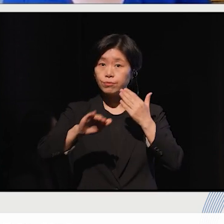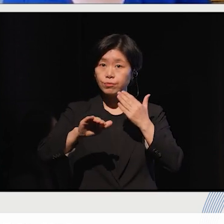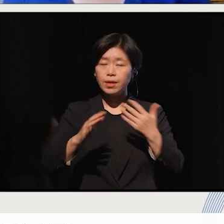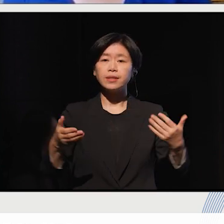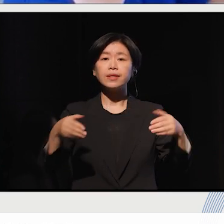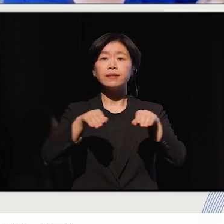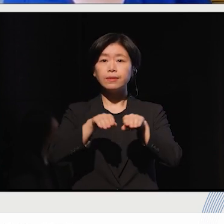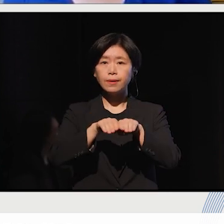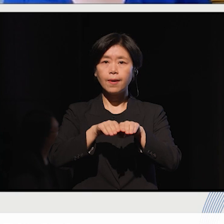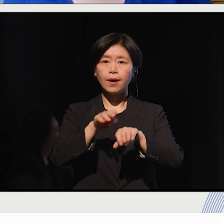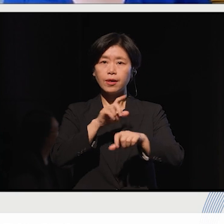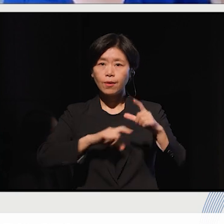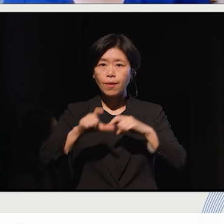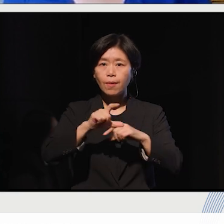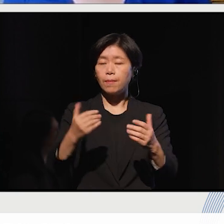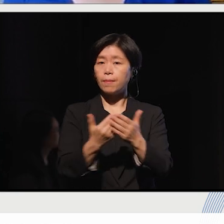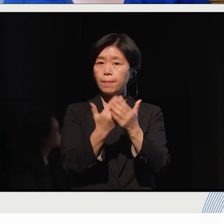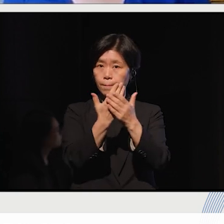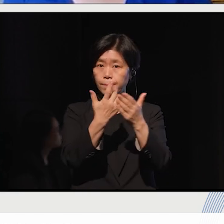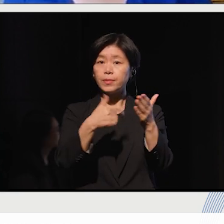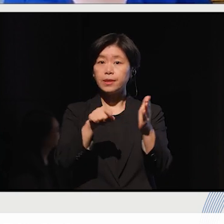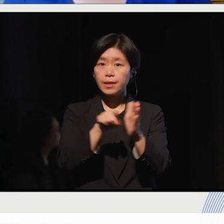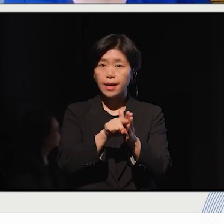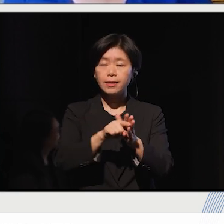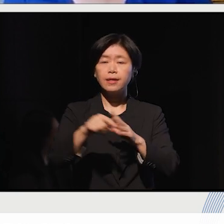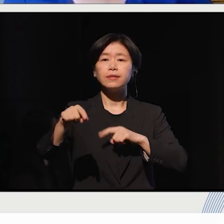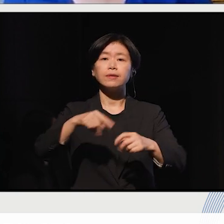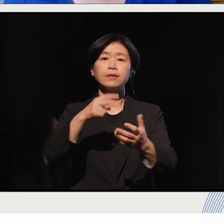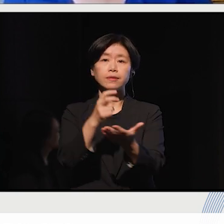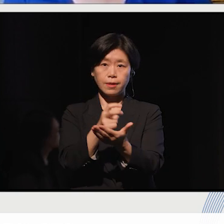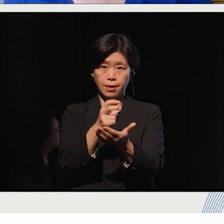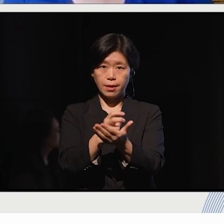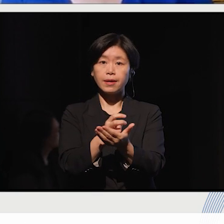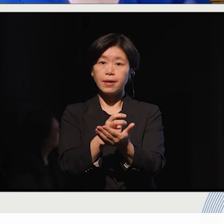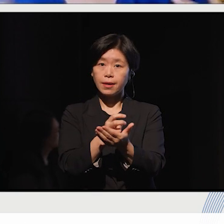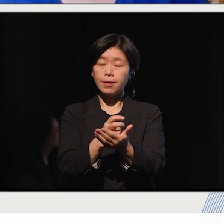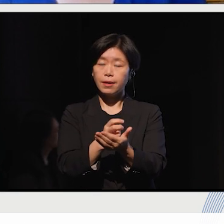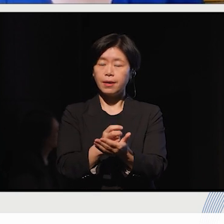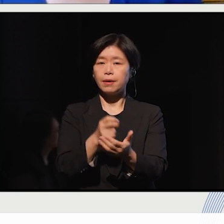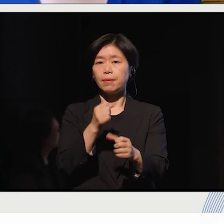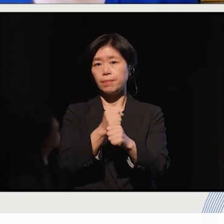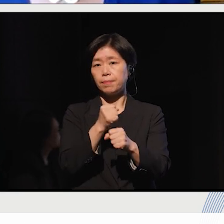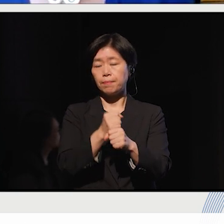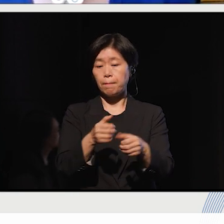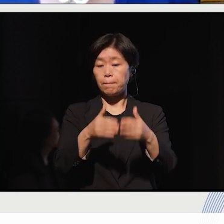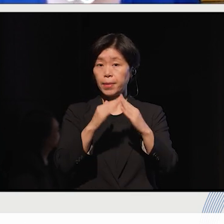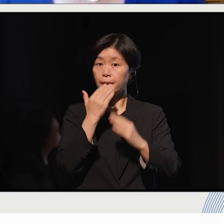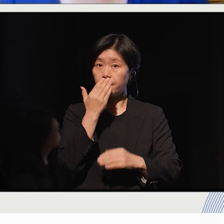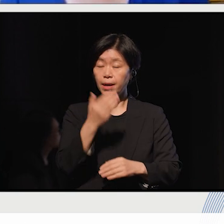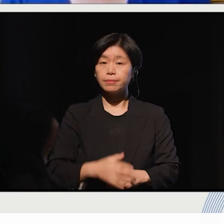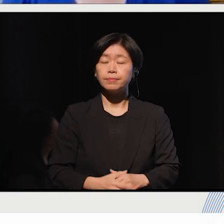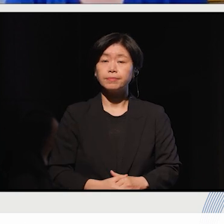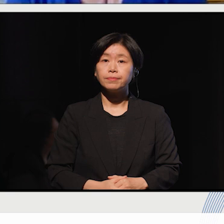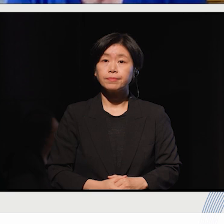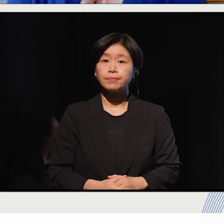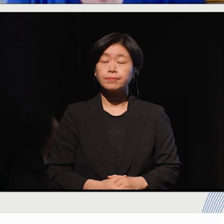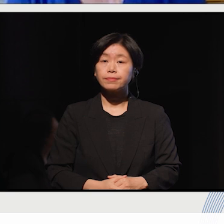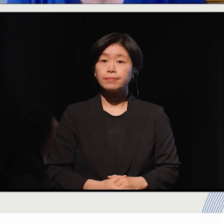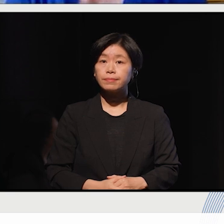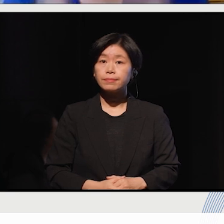and inclusive of all people of all ages with disabilities. So what are your policies, procedures, and